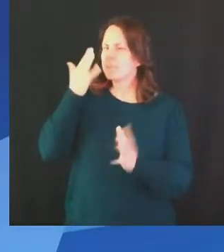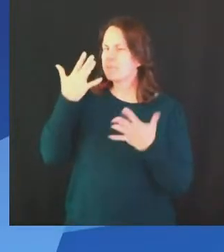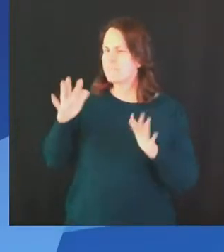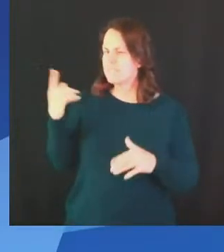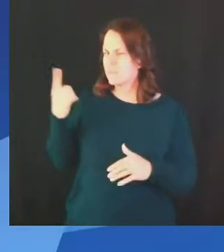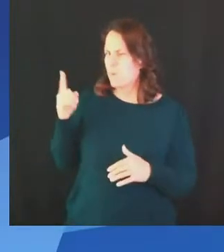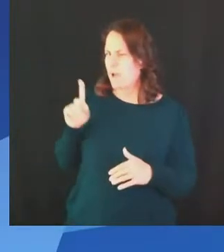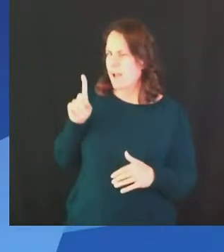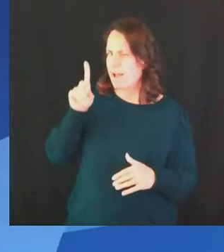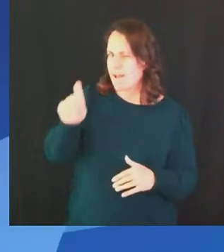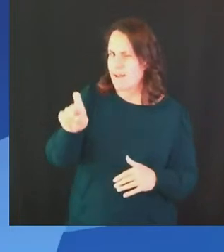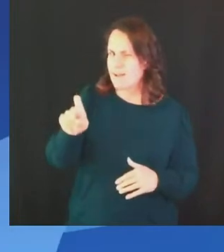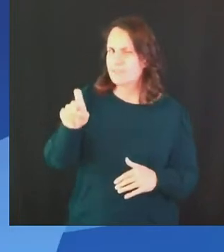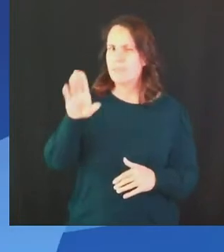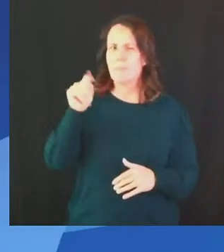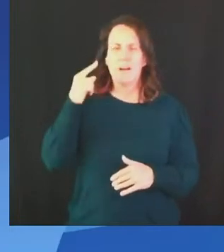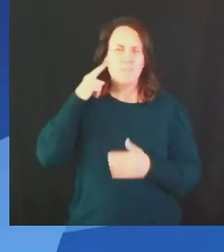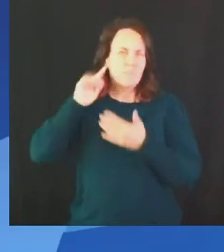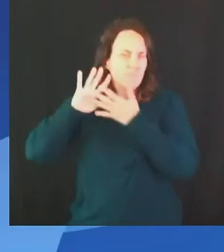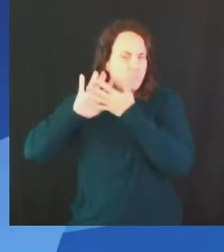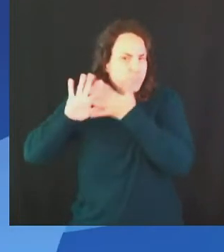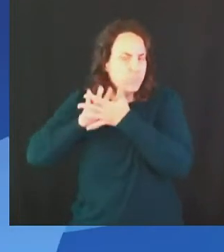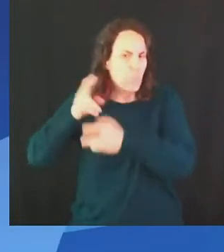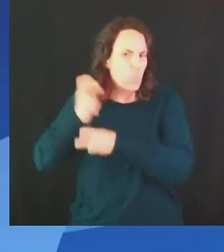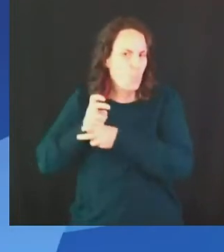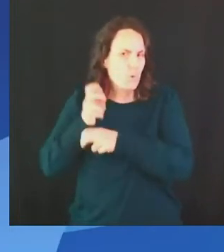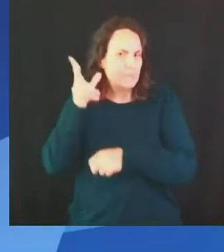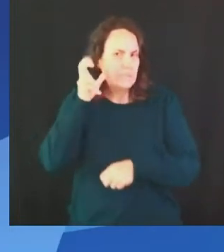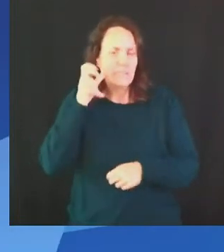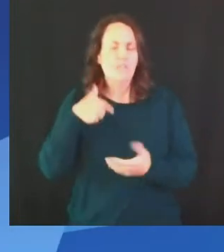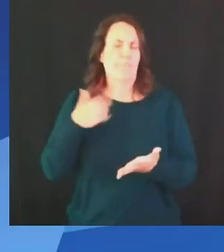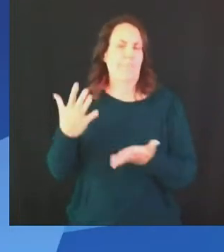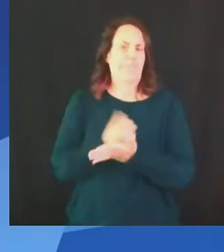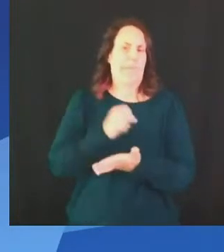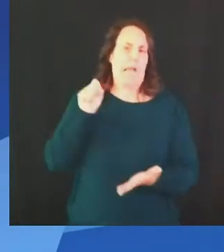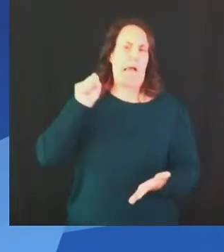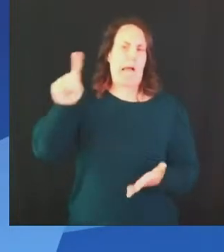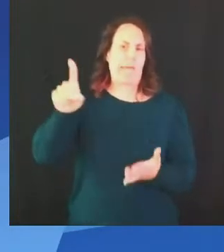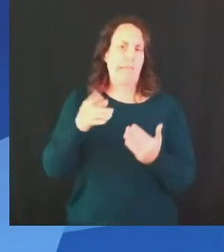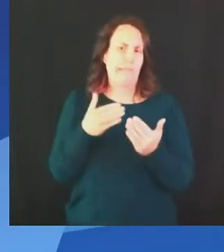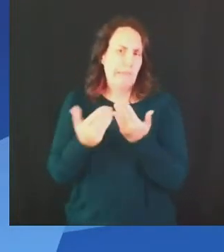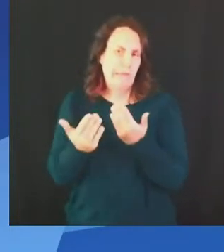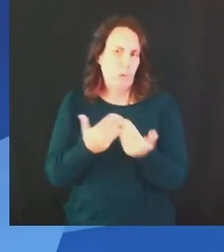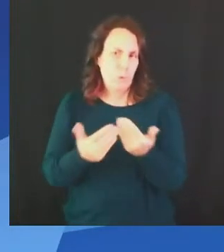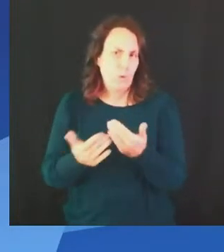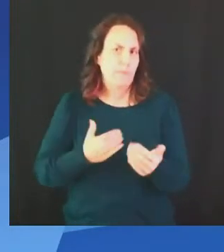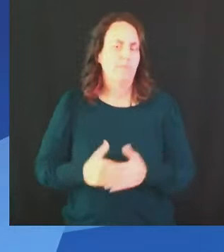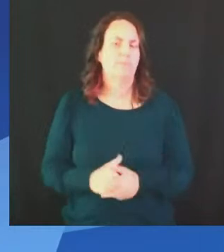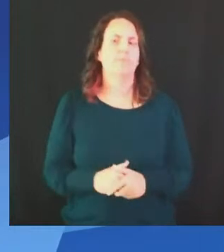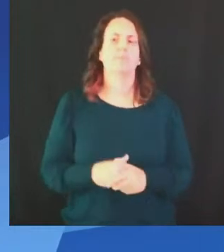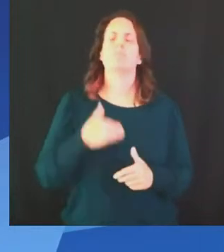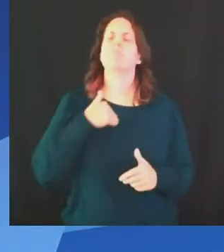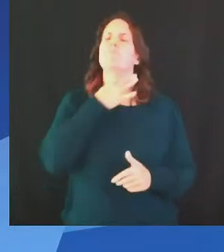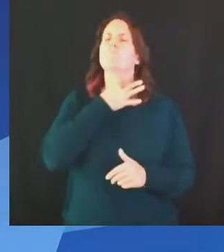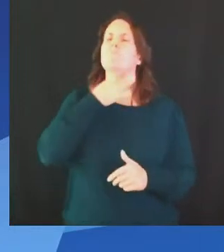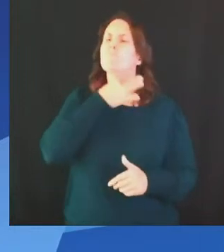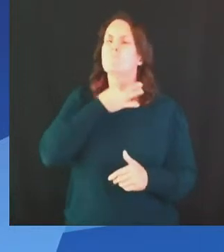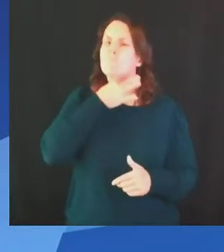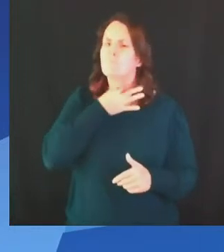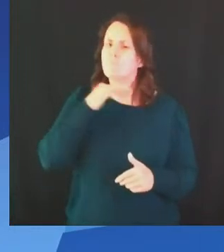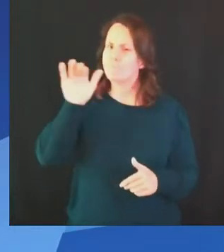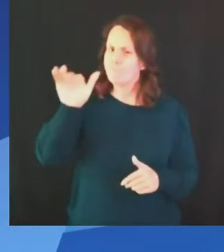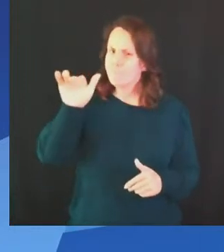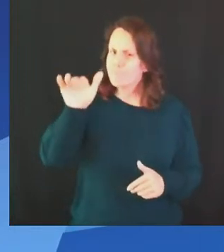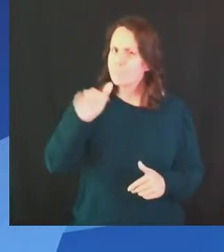again anyway. Governor Evers, several communities are on alert this afternoon concerning a pending decision from the Milwaukee County District